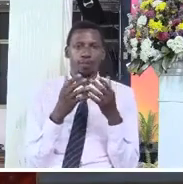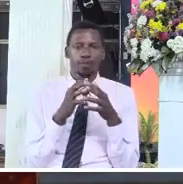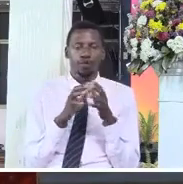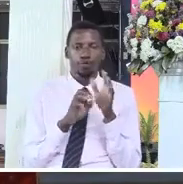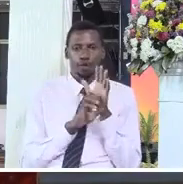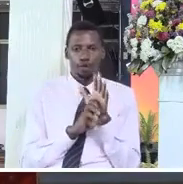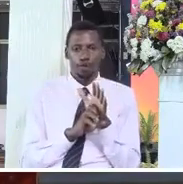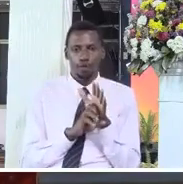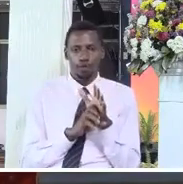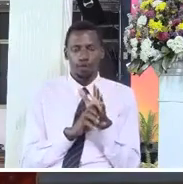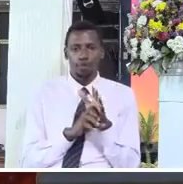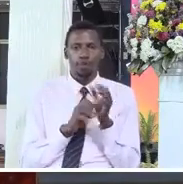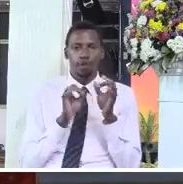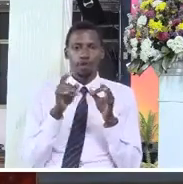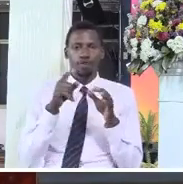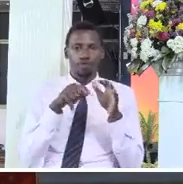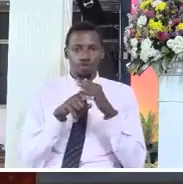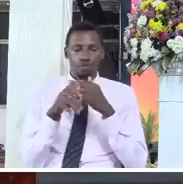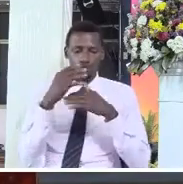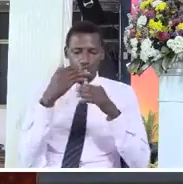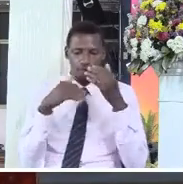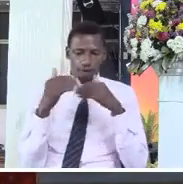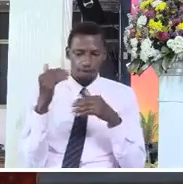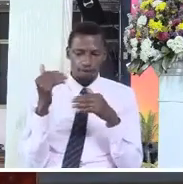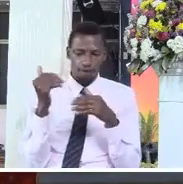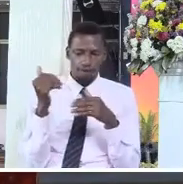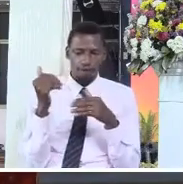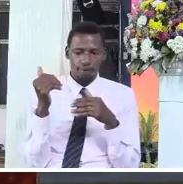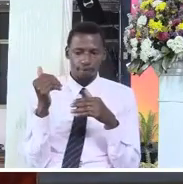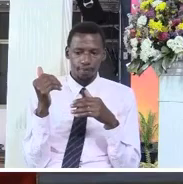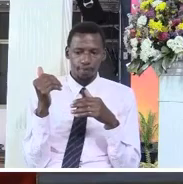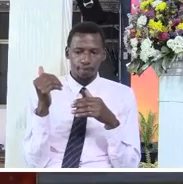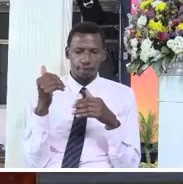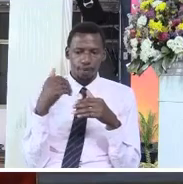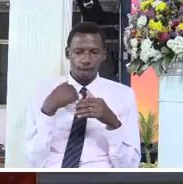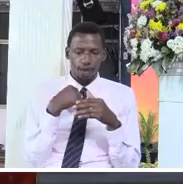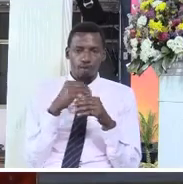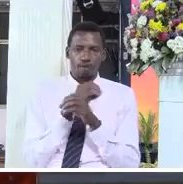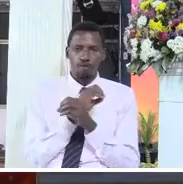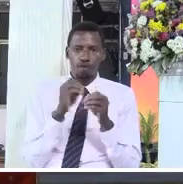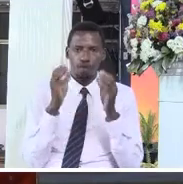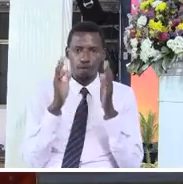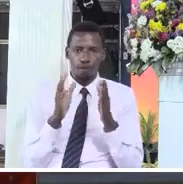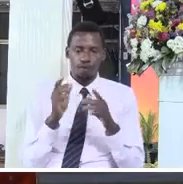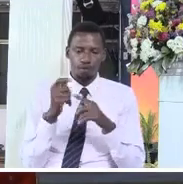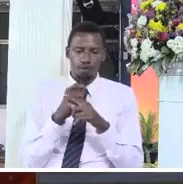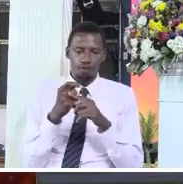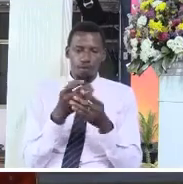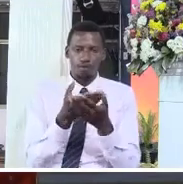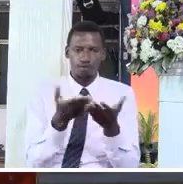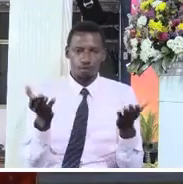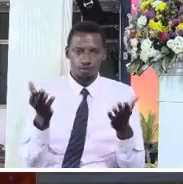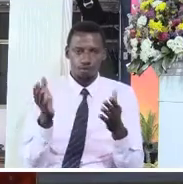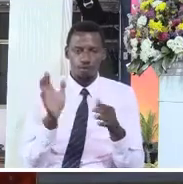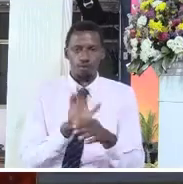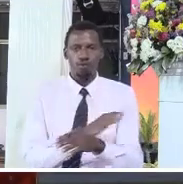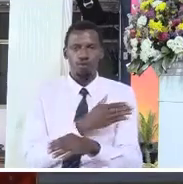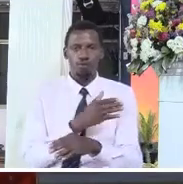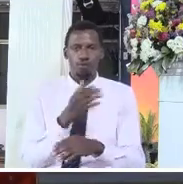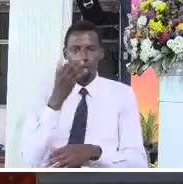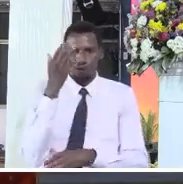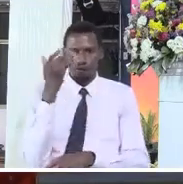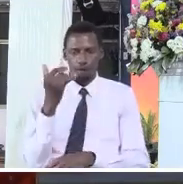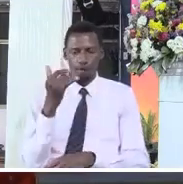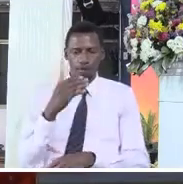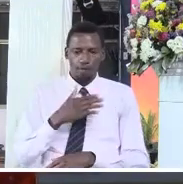For example, if you go to campus and there's no one to train you in music because our campus